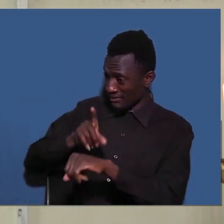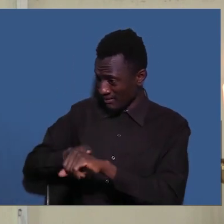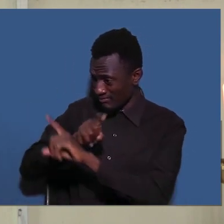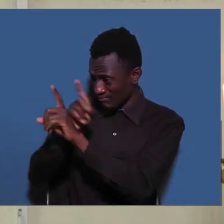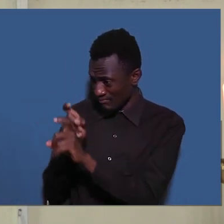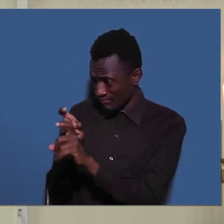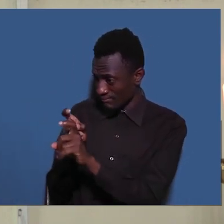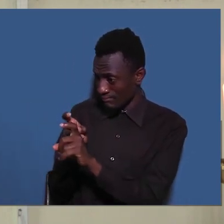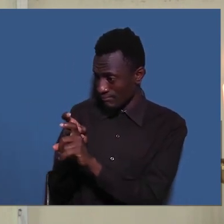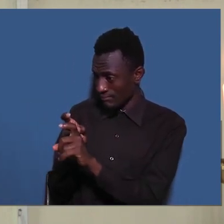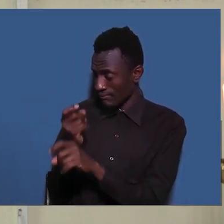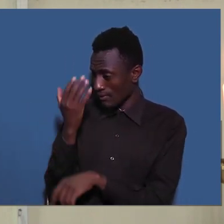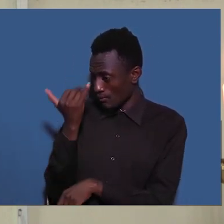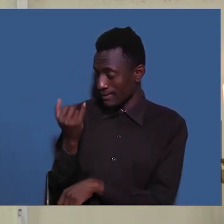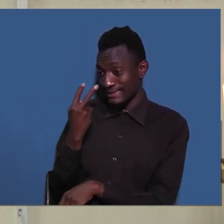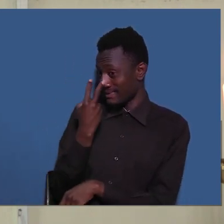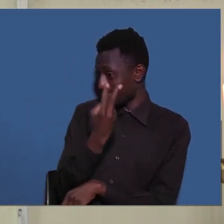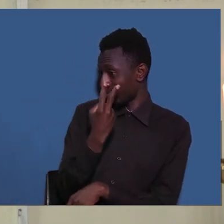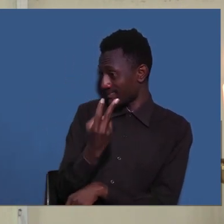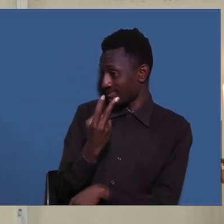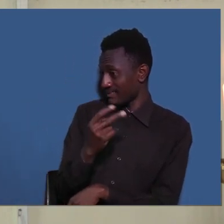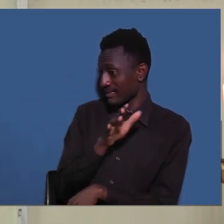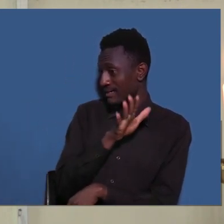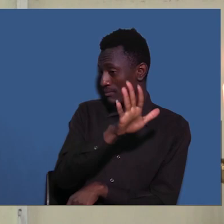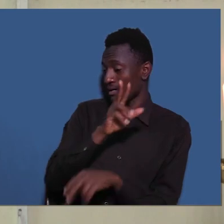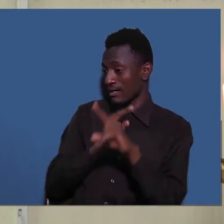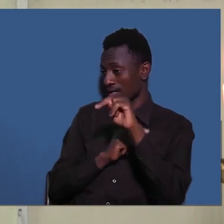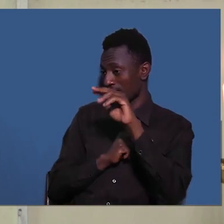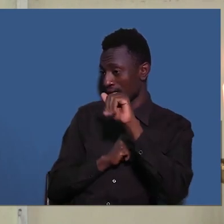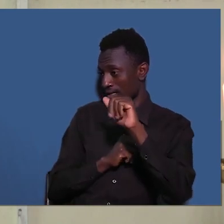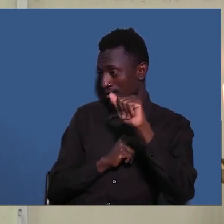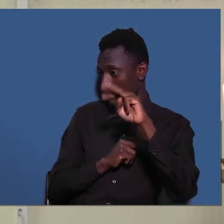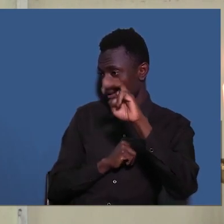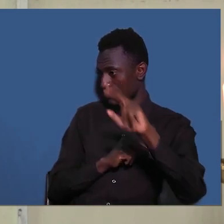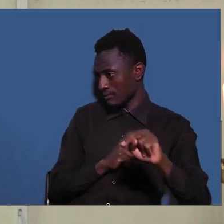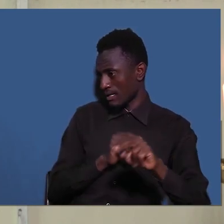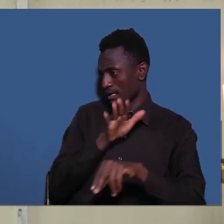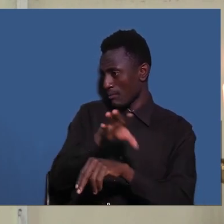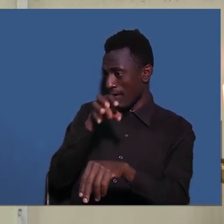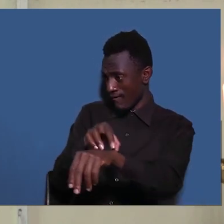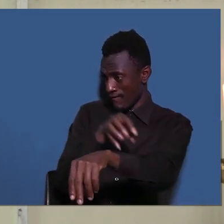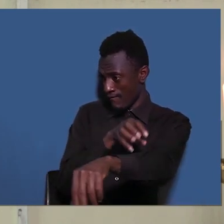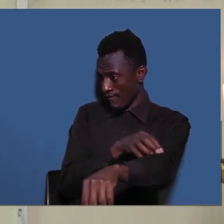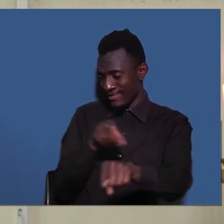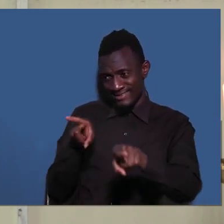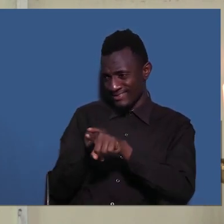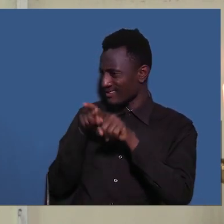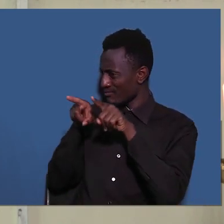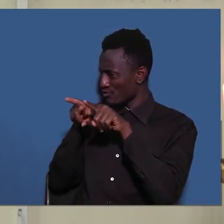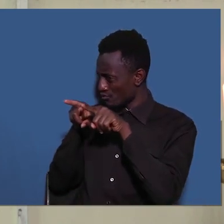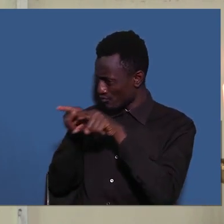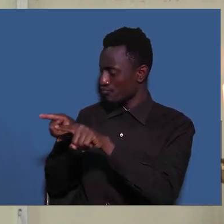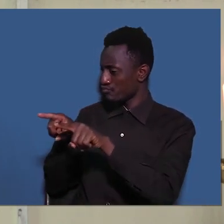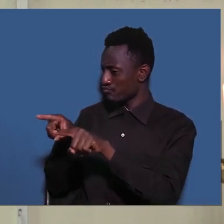Naaman's leprosy will cling to you and your descendants forever. Then